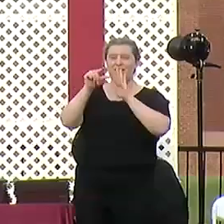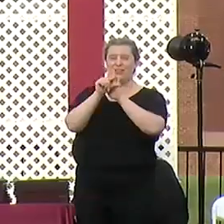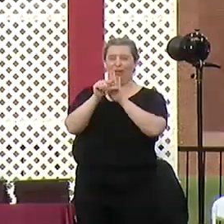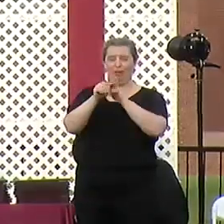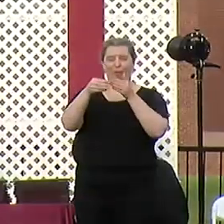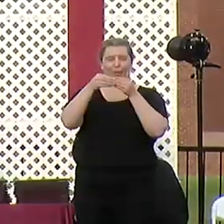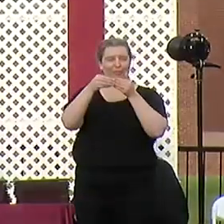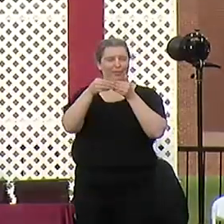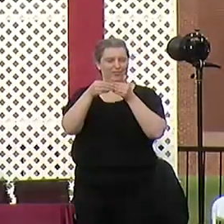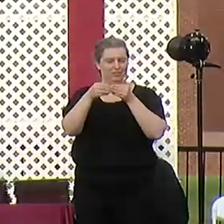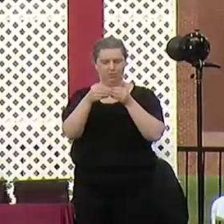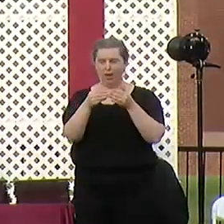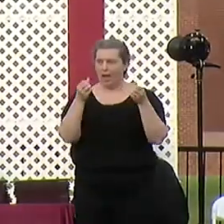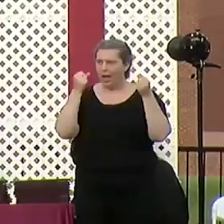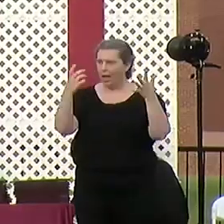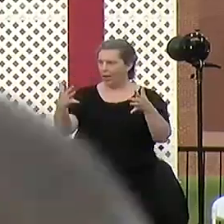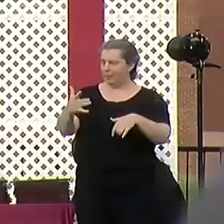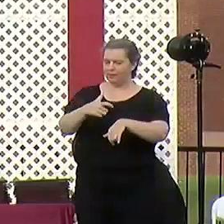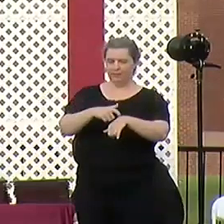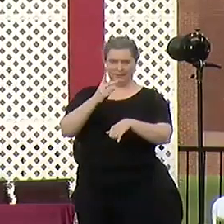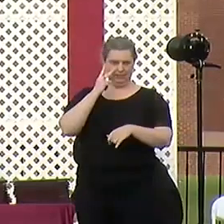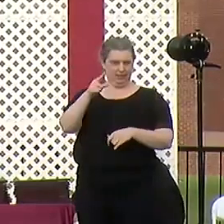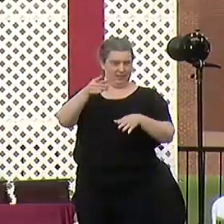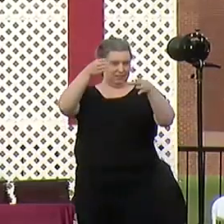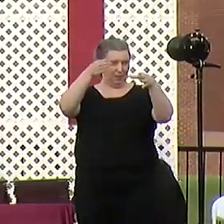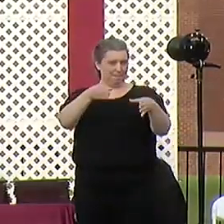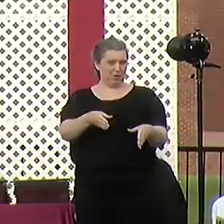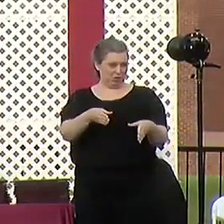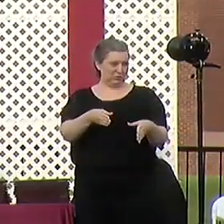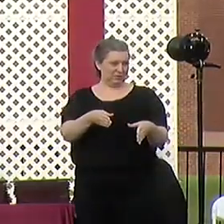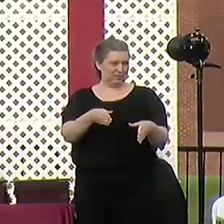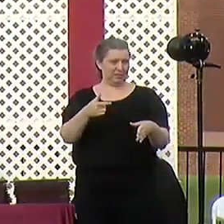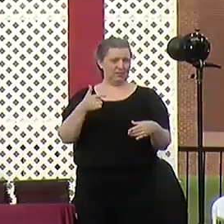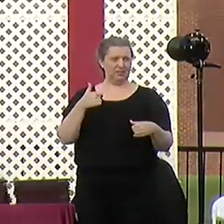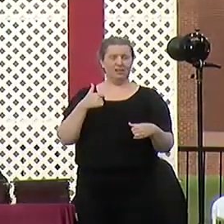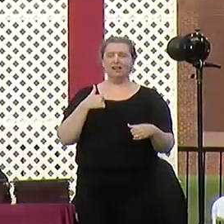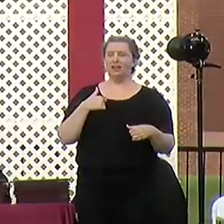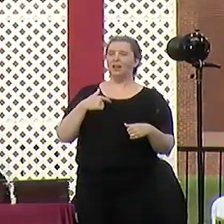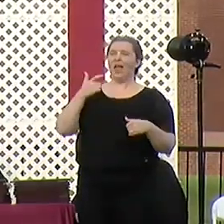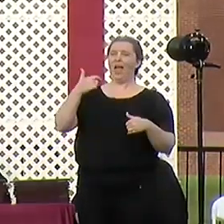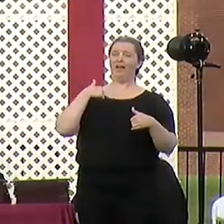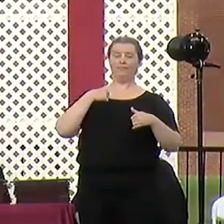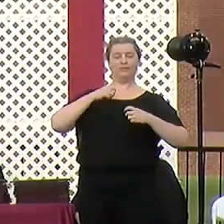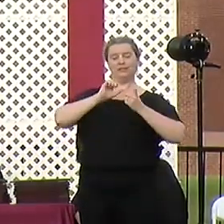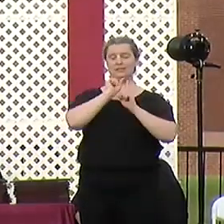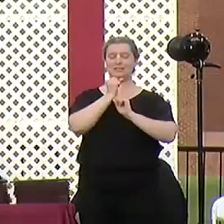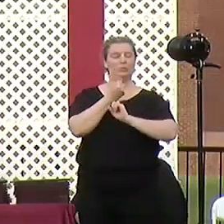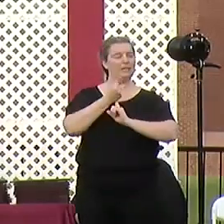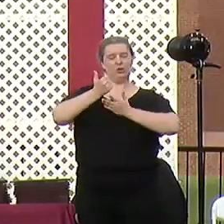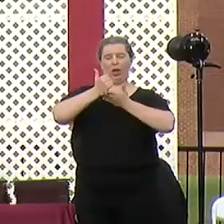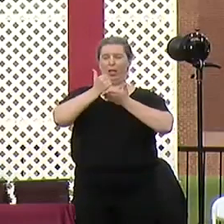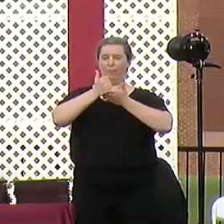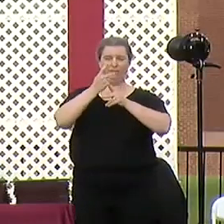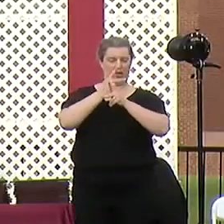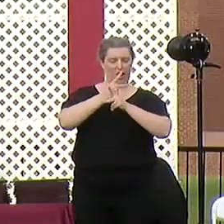tell you how many times I've seen this person de-escalate a tense situation or help to get a job